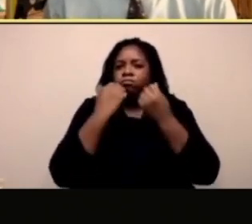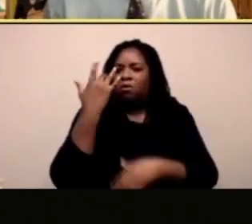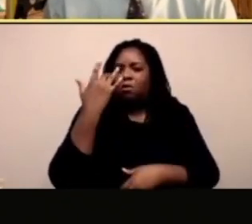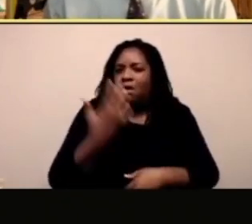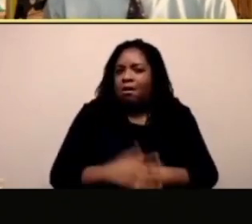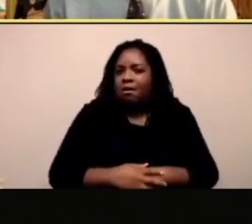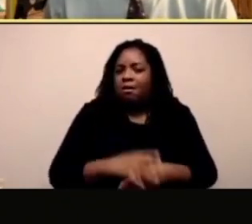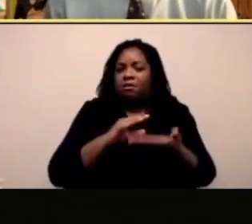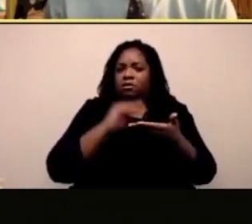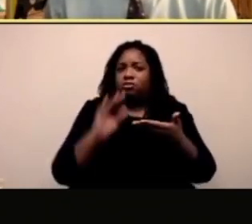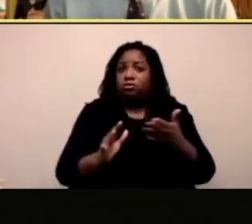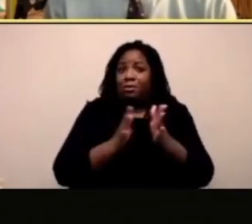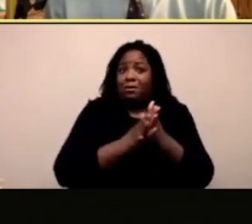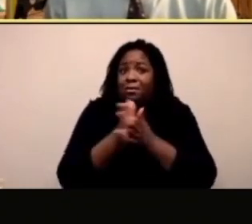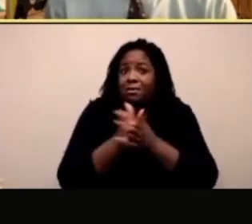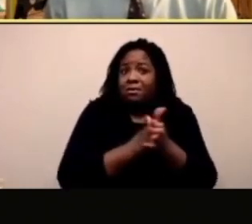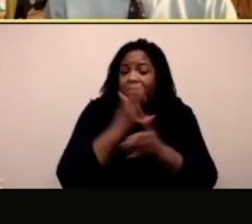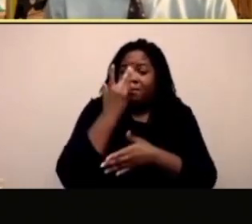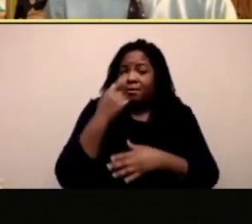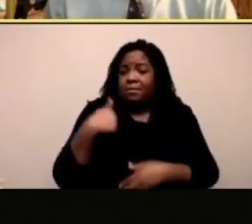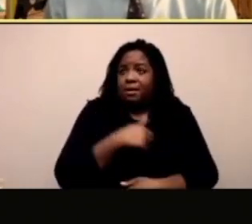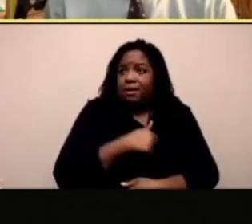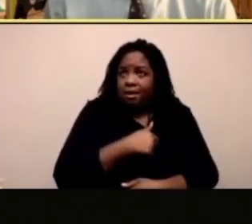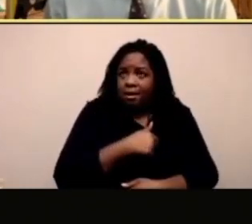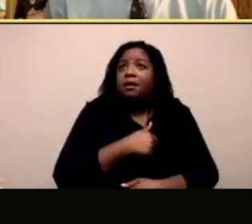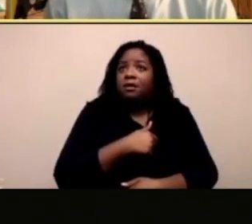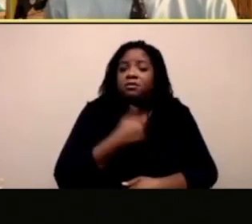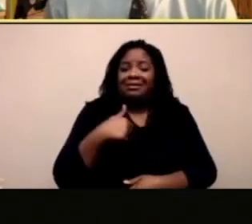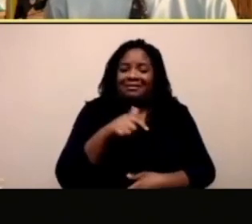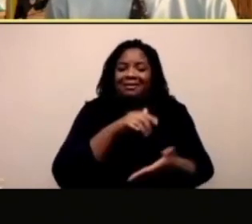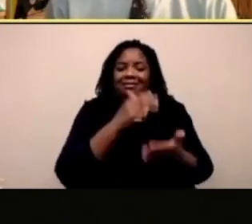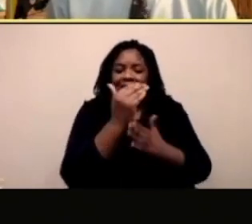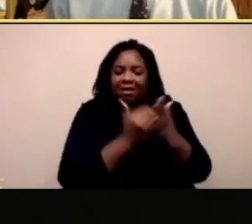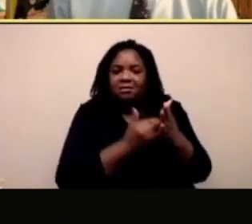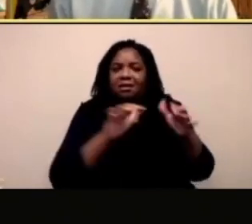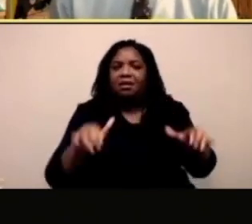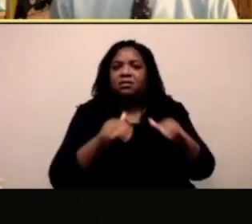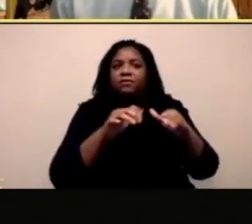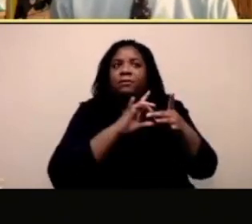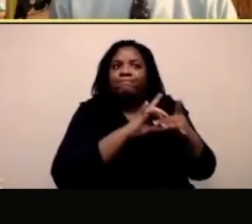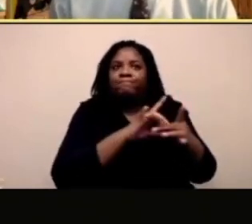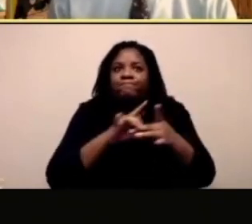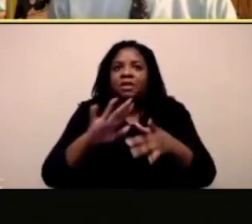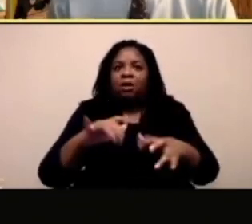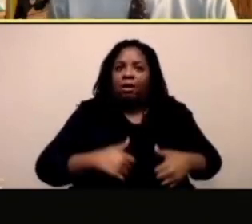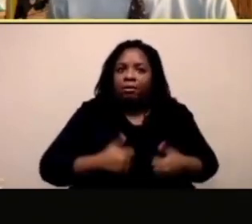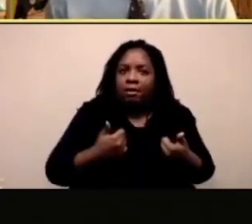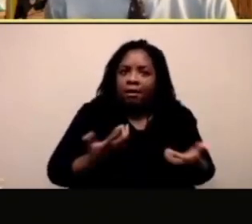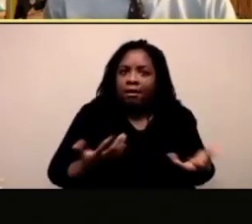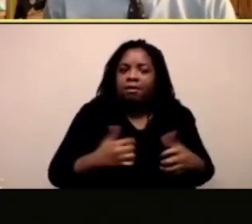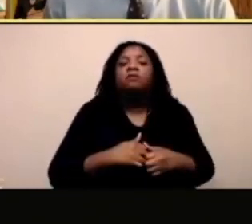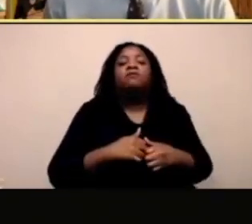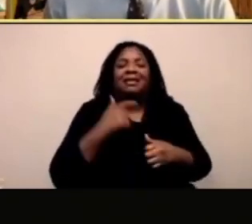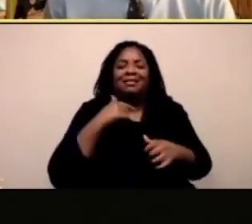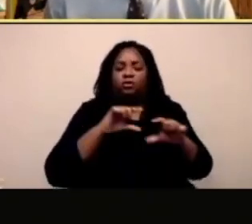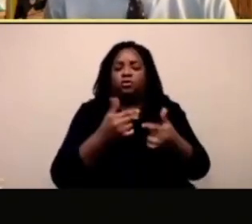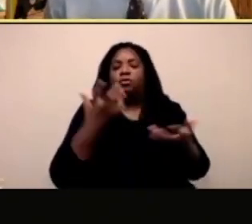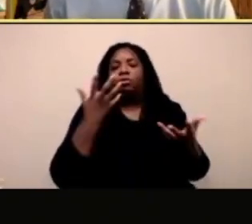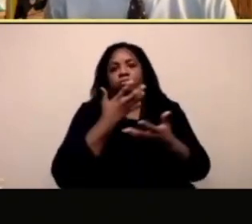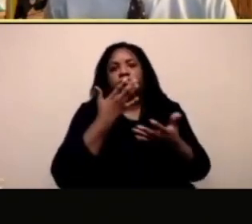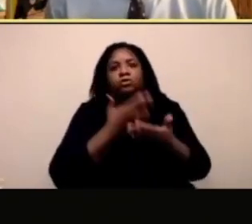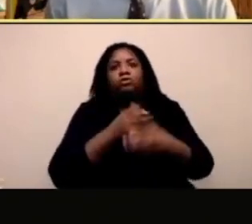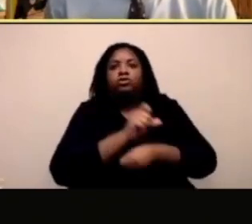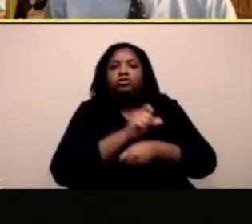students motivated because we're making these lessons and activities relevant? And I think that the group that we have here is really doing an awesome job of